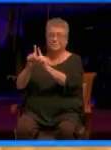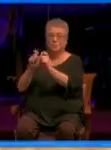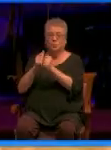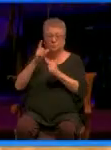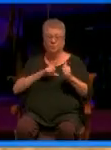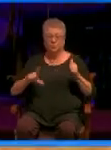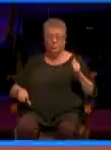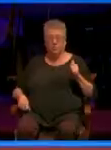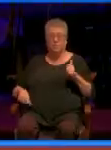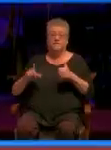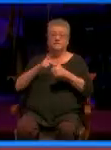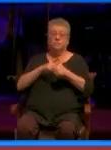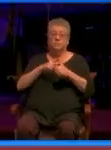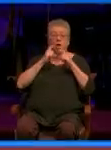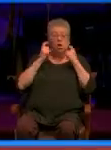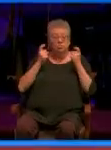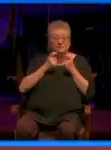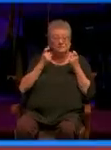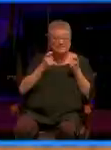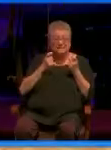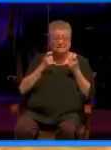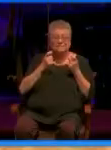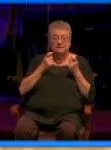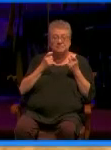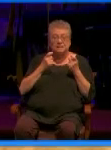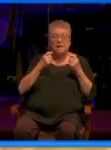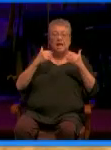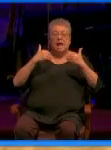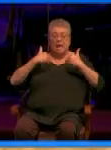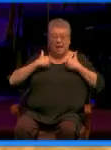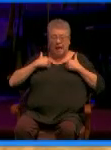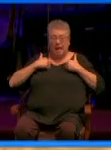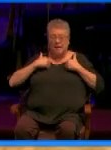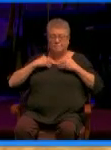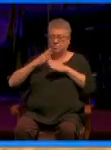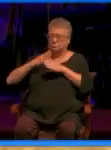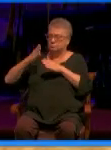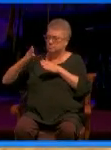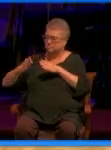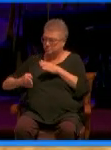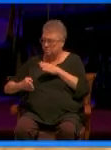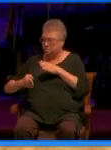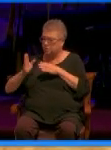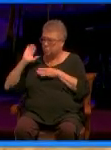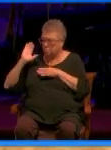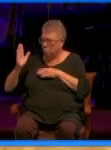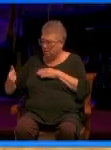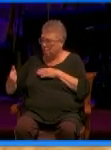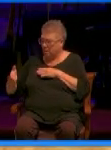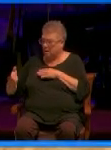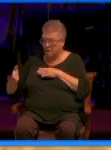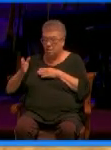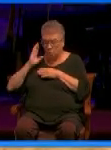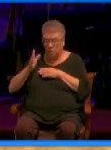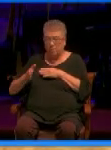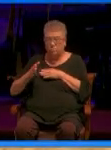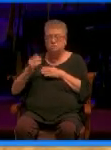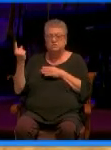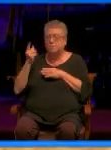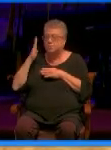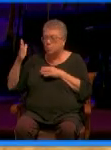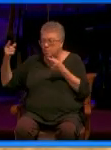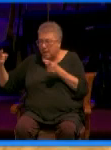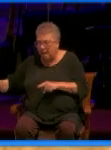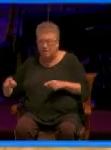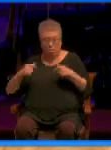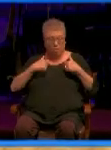one, our sins have consequences. Our sins have consequences. I want you to understand that the